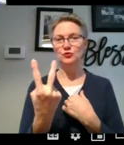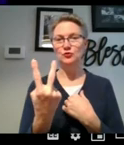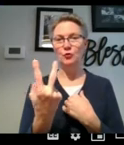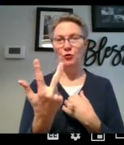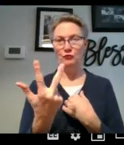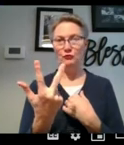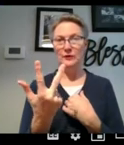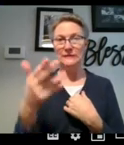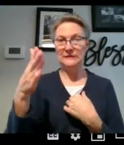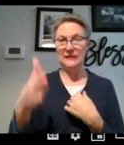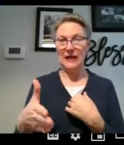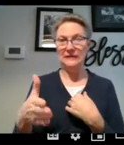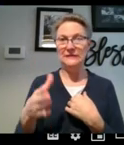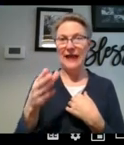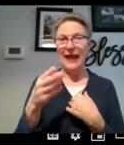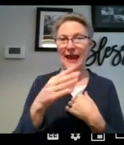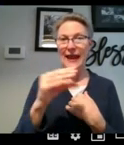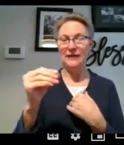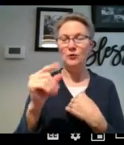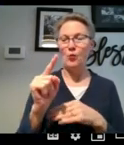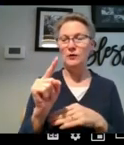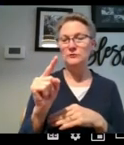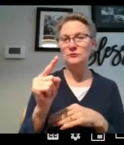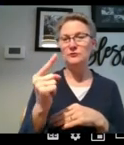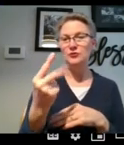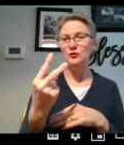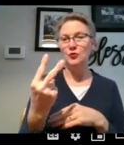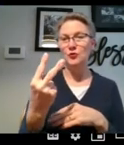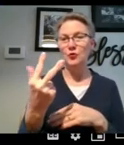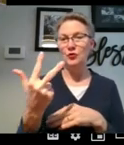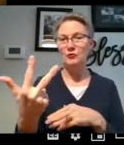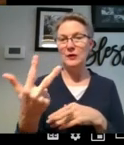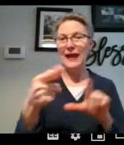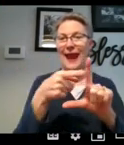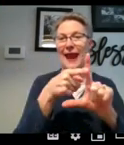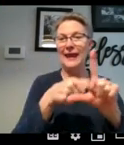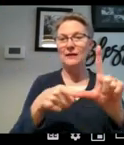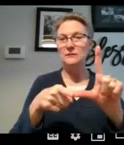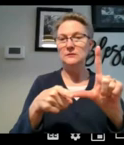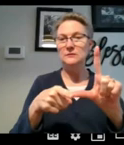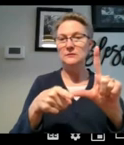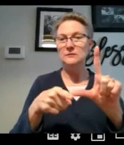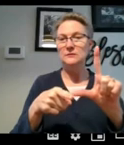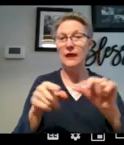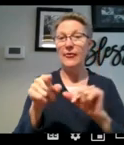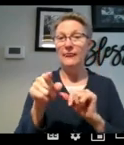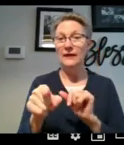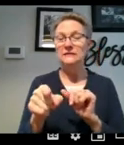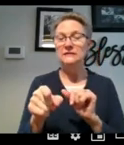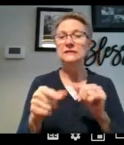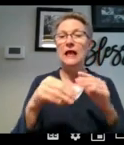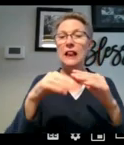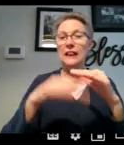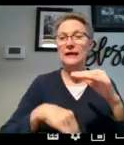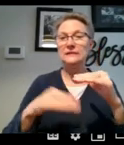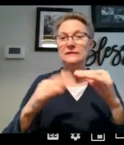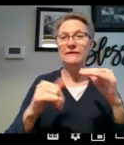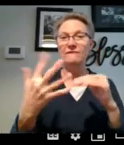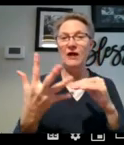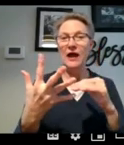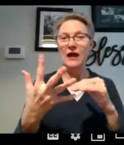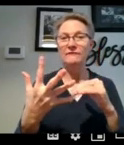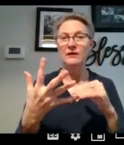3 sides and 1, 2, 3 angles. This is fewer than 5, so I